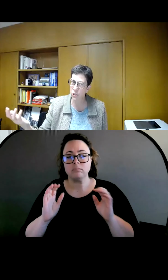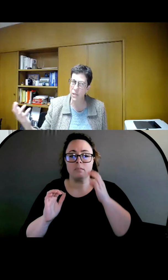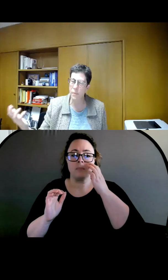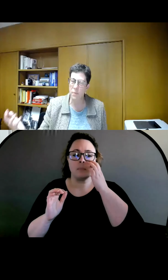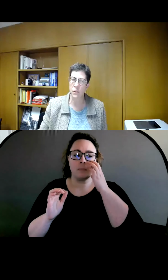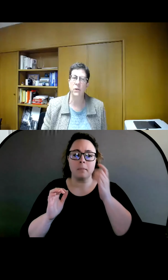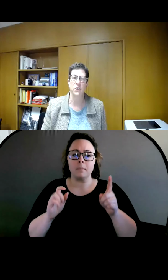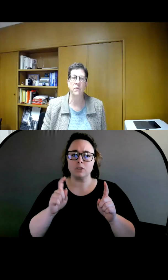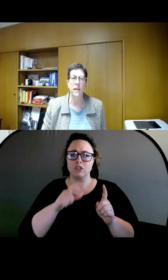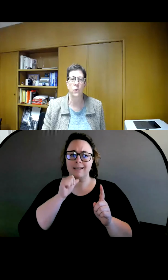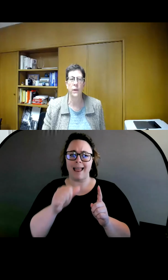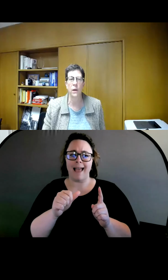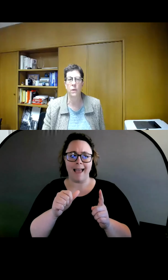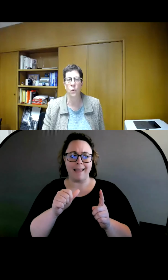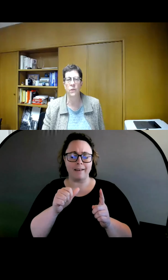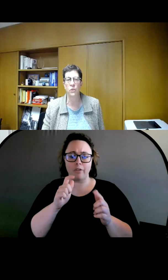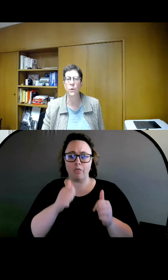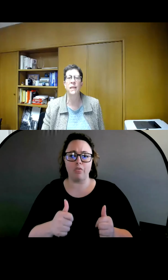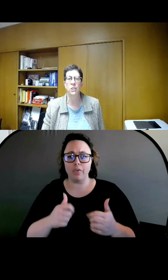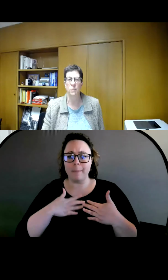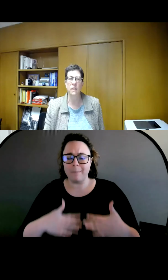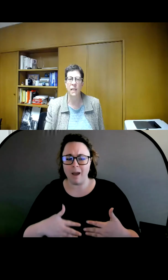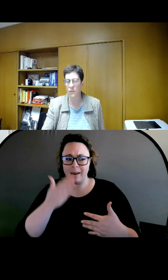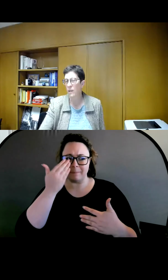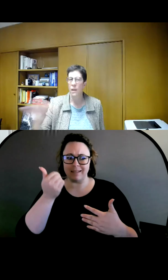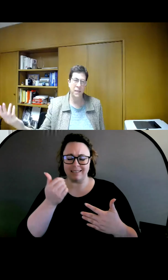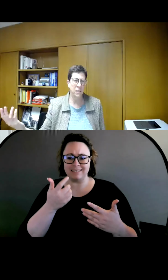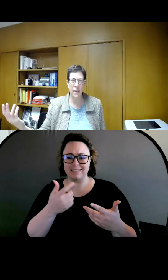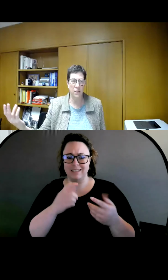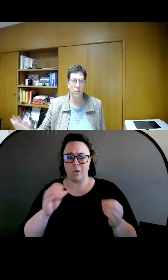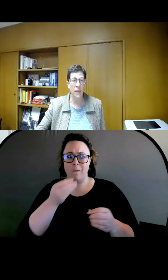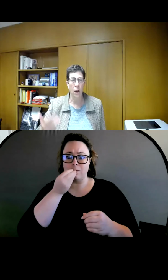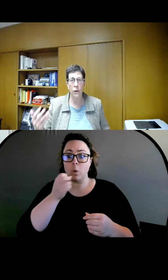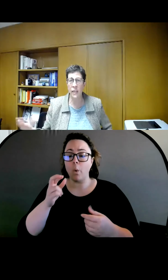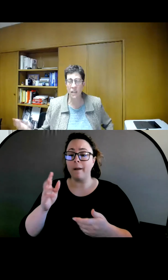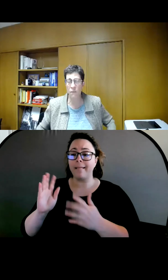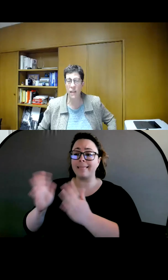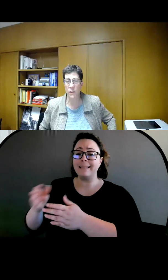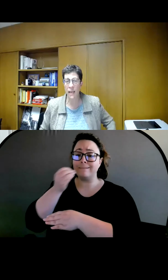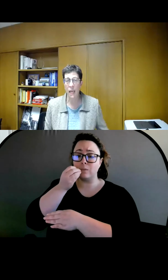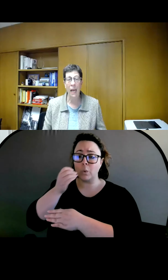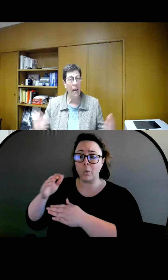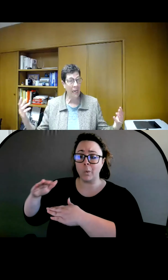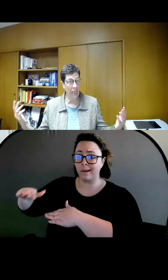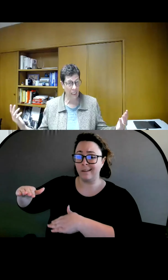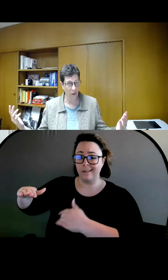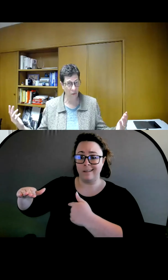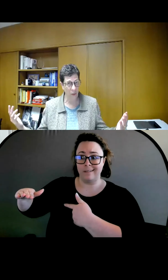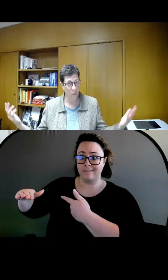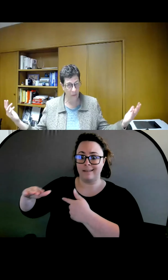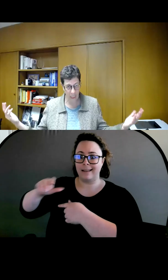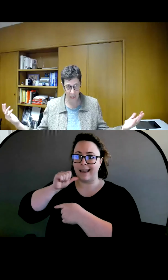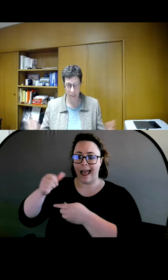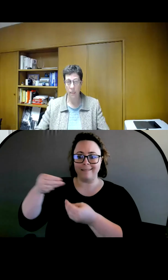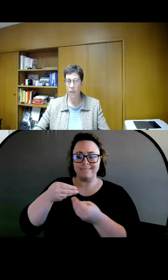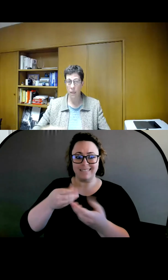somebody should not be malnourished if that's going on, or their tray is just being left at the side of their bed. Are they getting fed every day? Kind of,